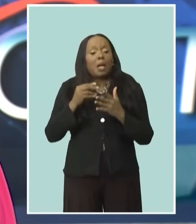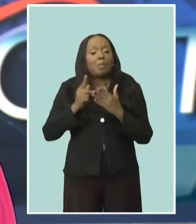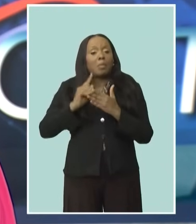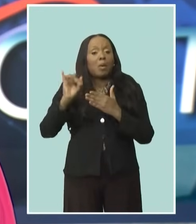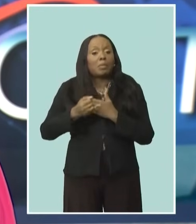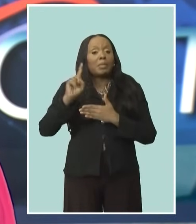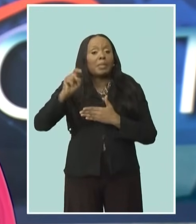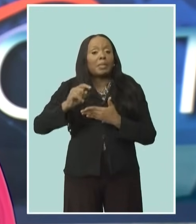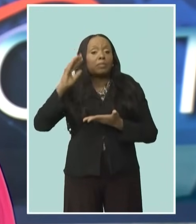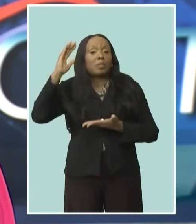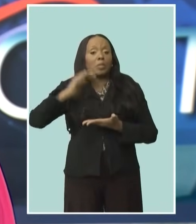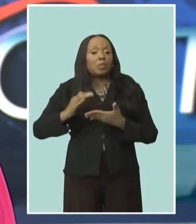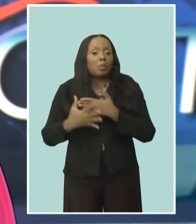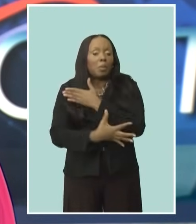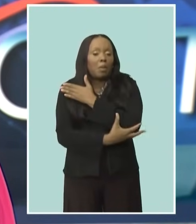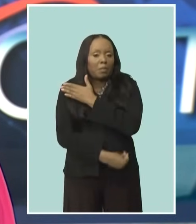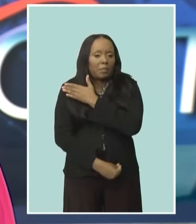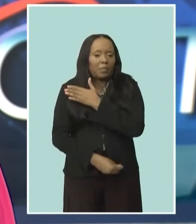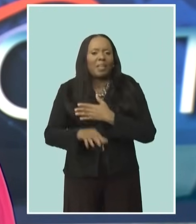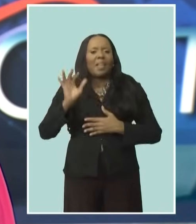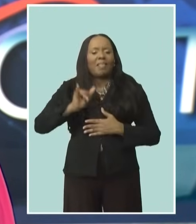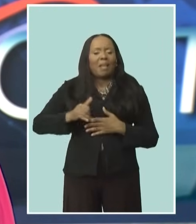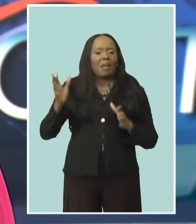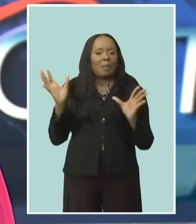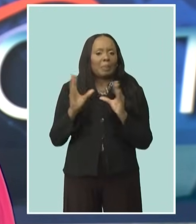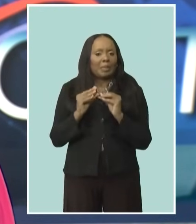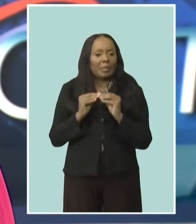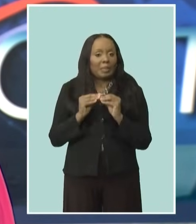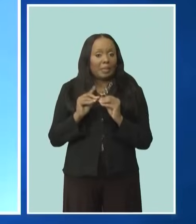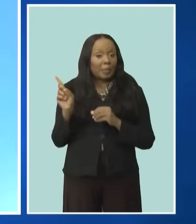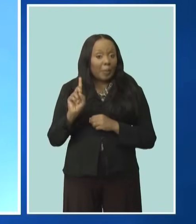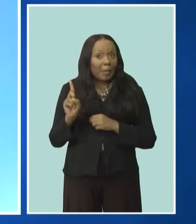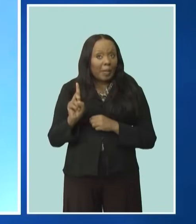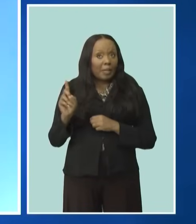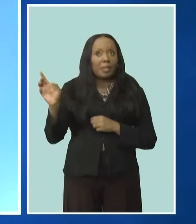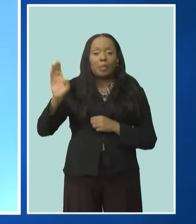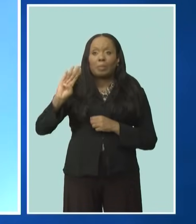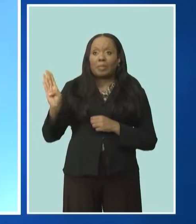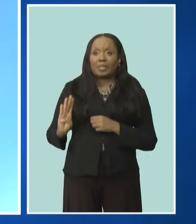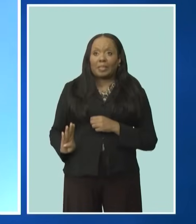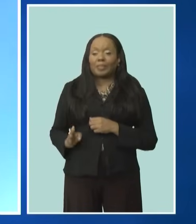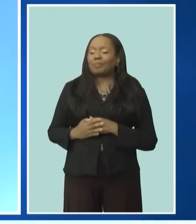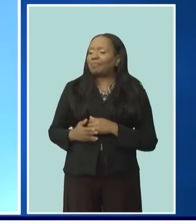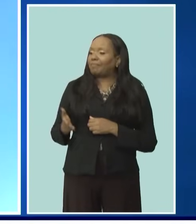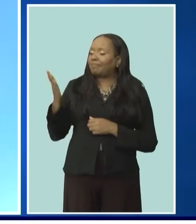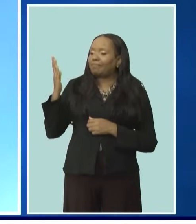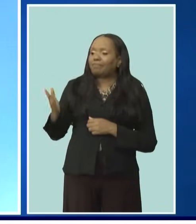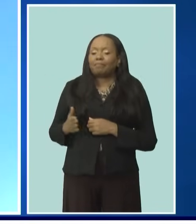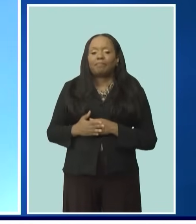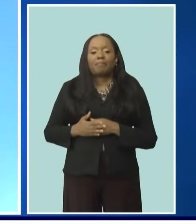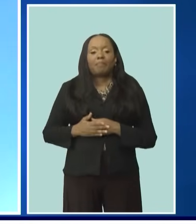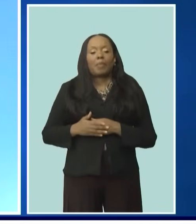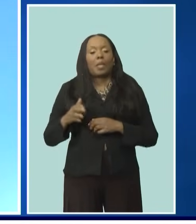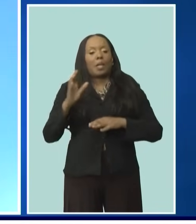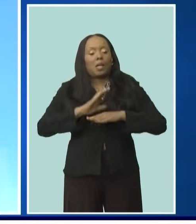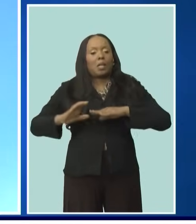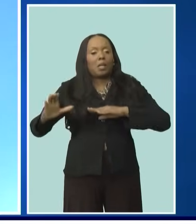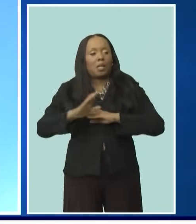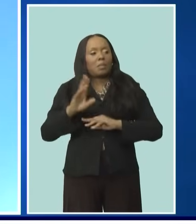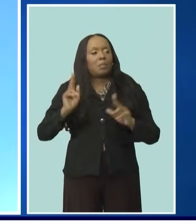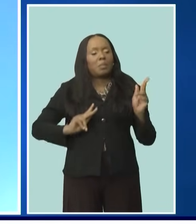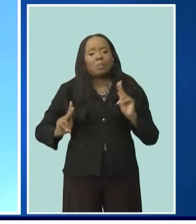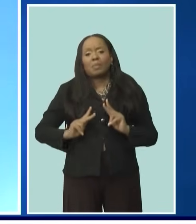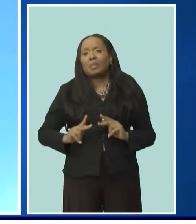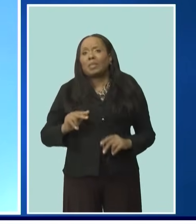CDB meeting being held in Brazil. It is not sufficient for the people of our region to continue to